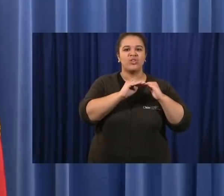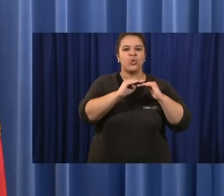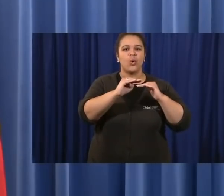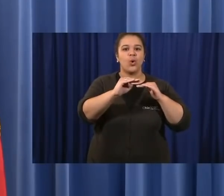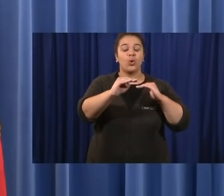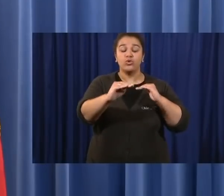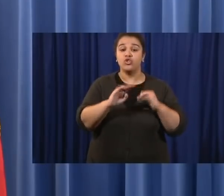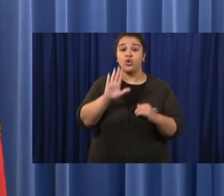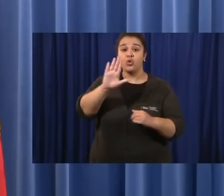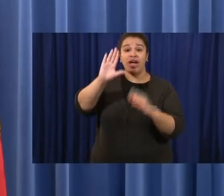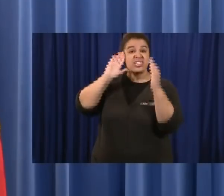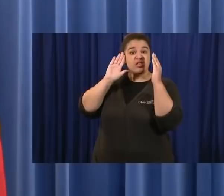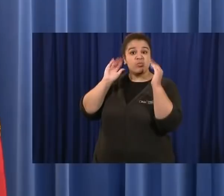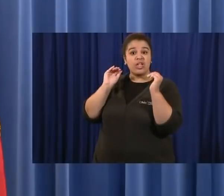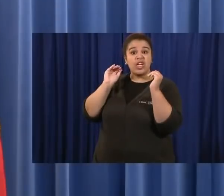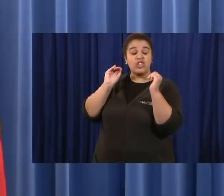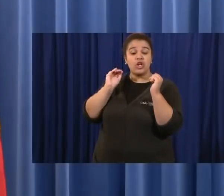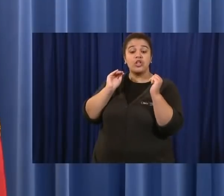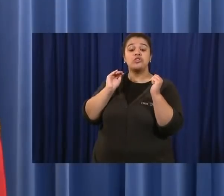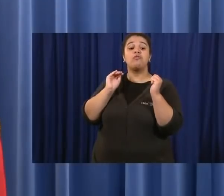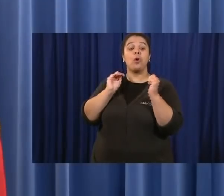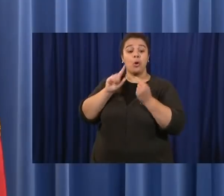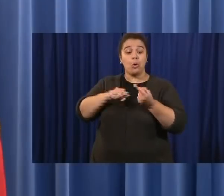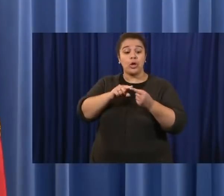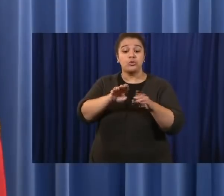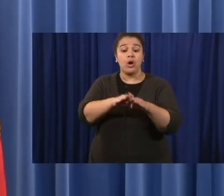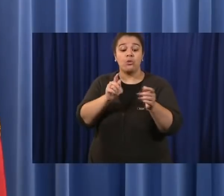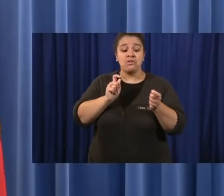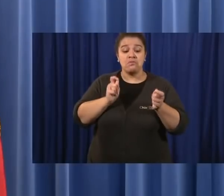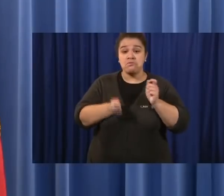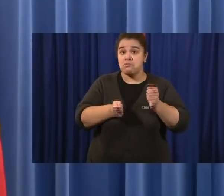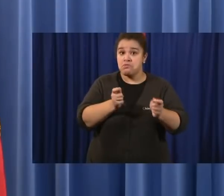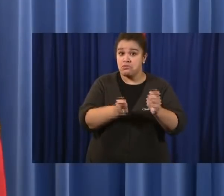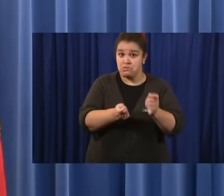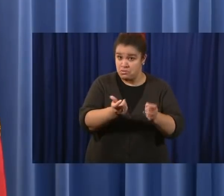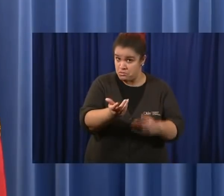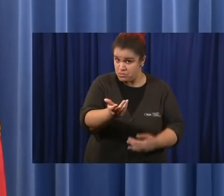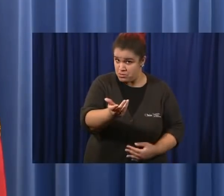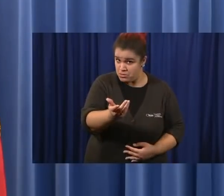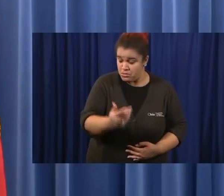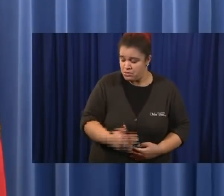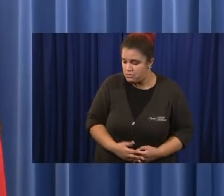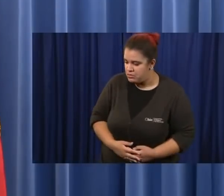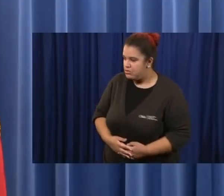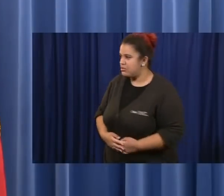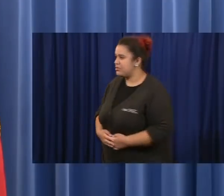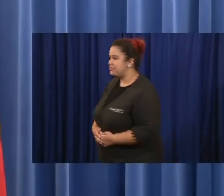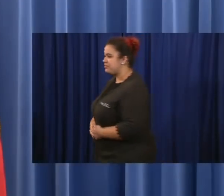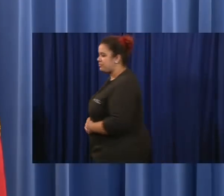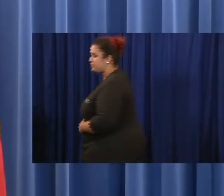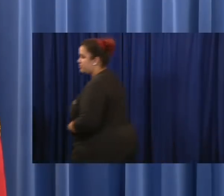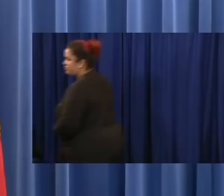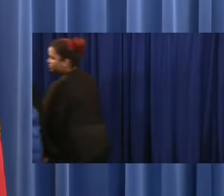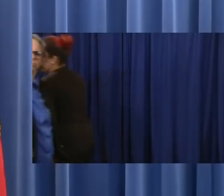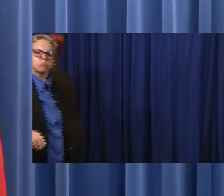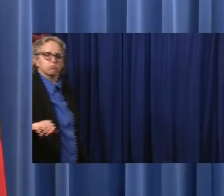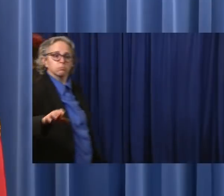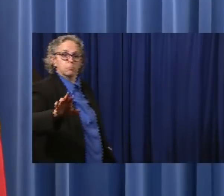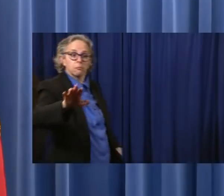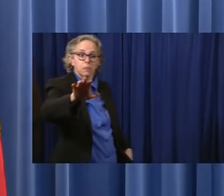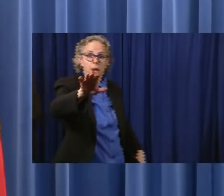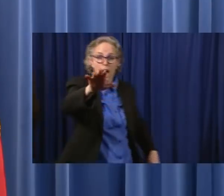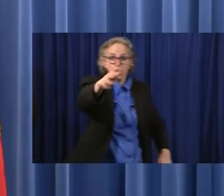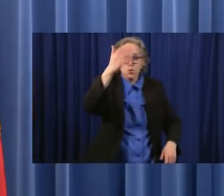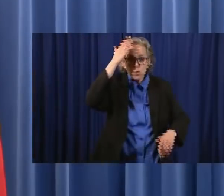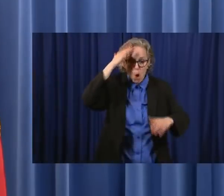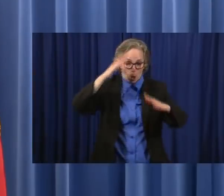Well, I think we've had success in flattening the curve, but as you point out, what we had hoped to see is not a